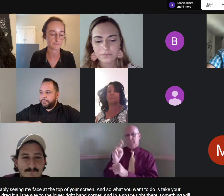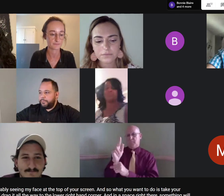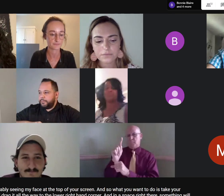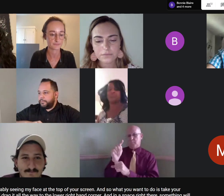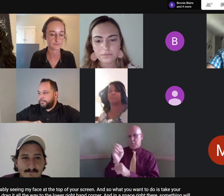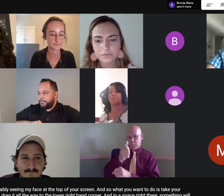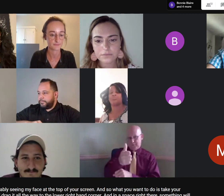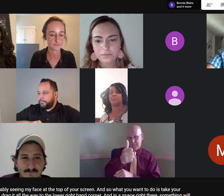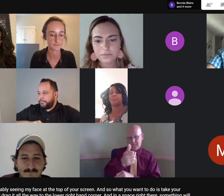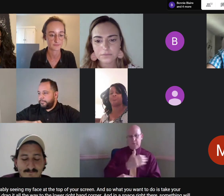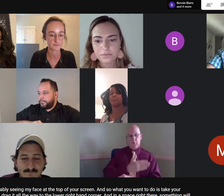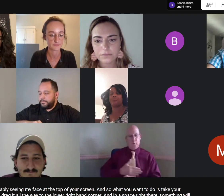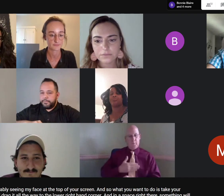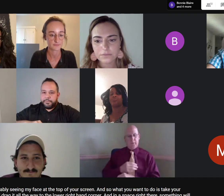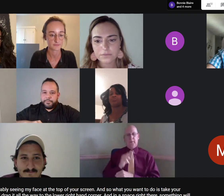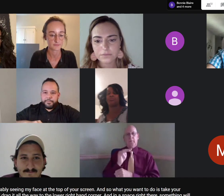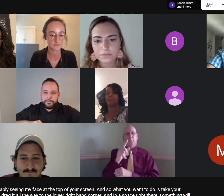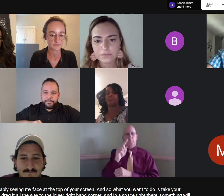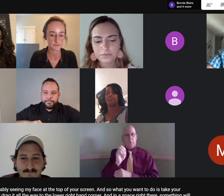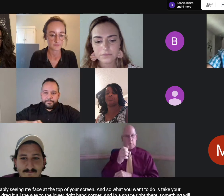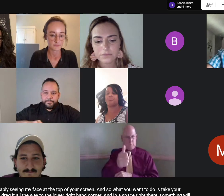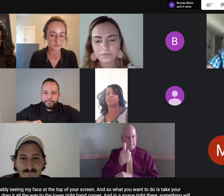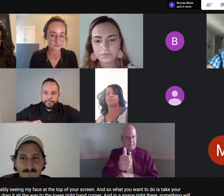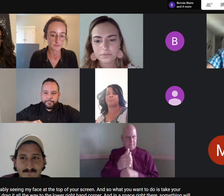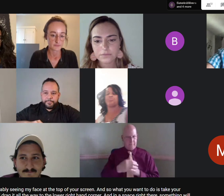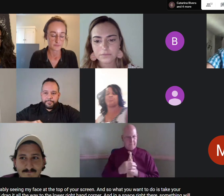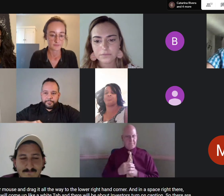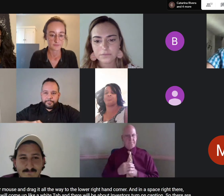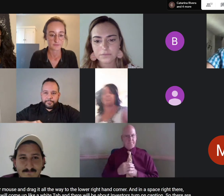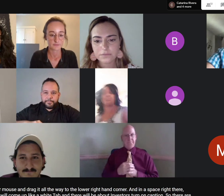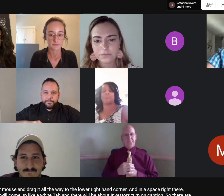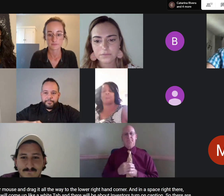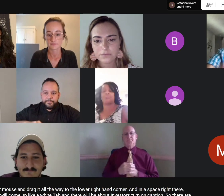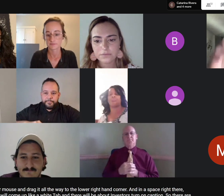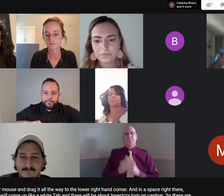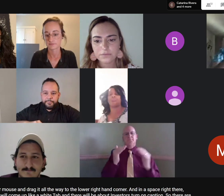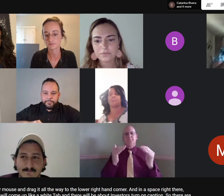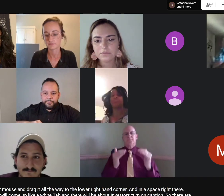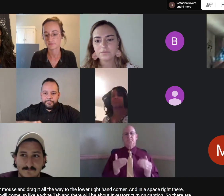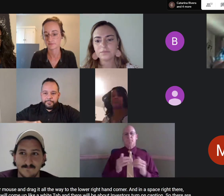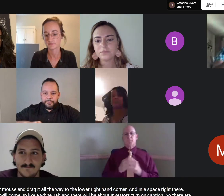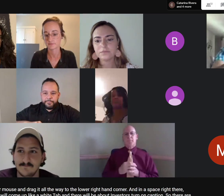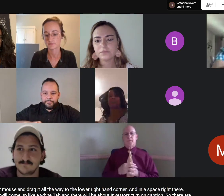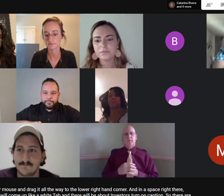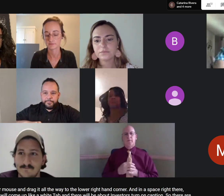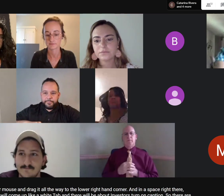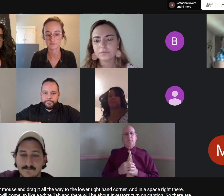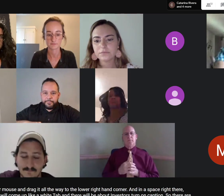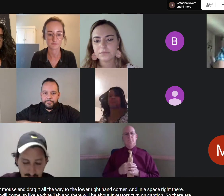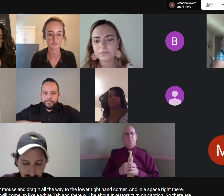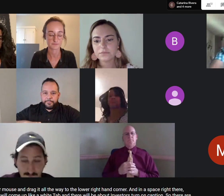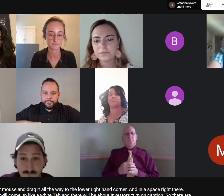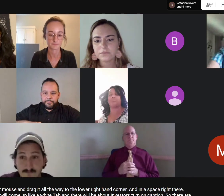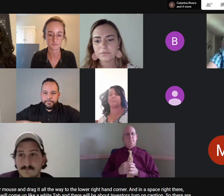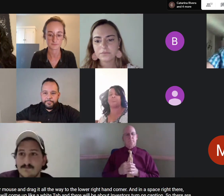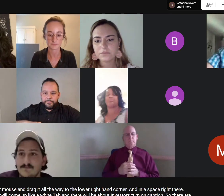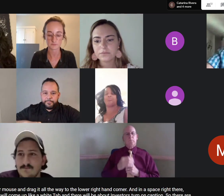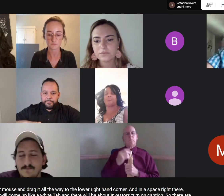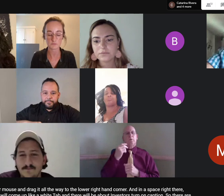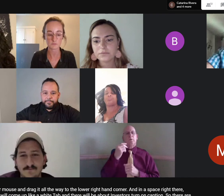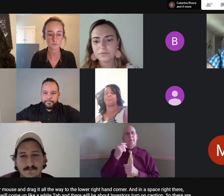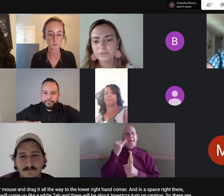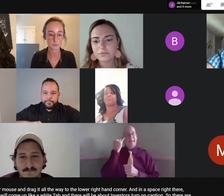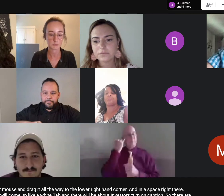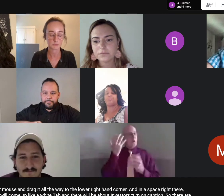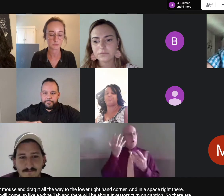you, please mute yourself, or Katarina and I will mute you. Next to that button, you will see a button that is for video. So if you